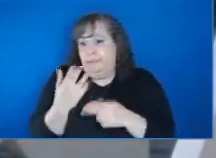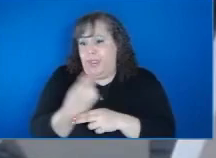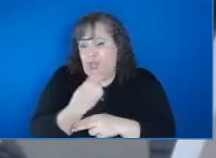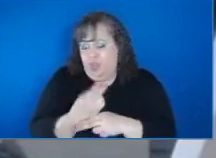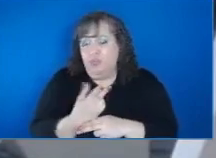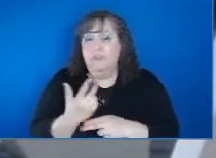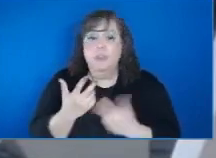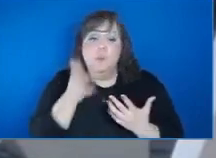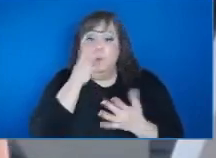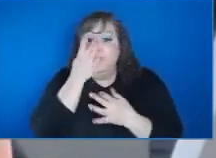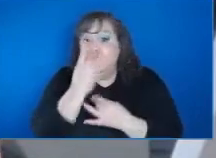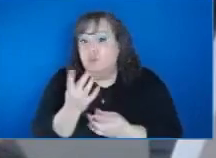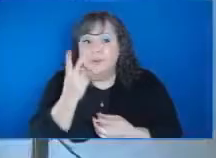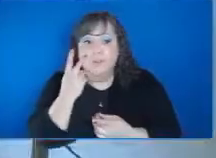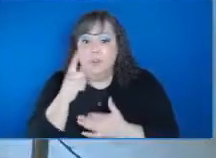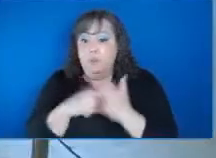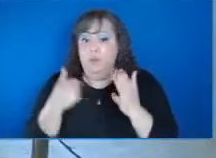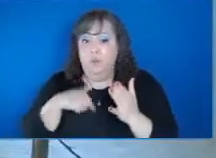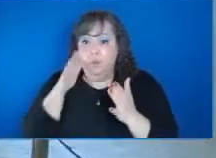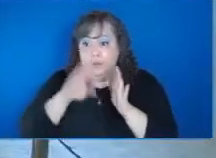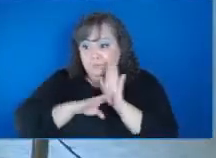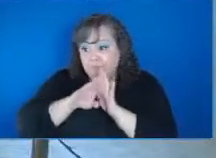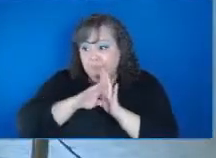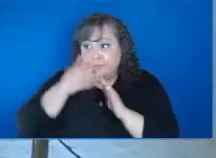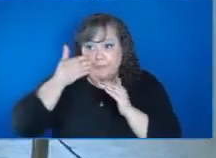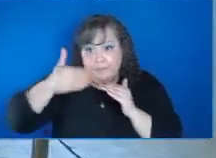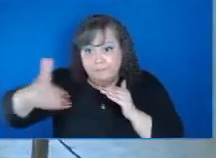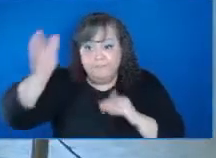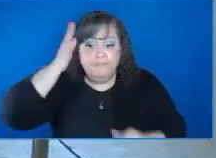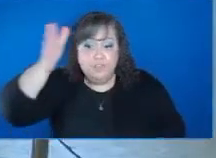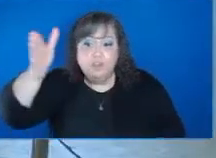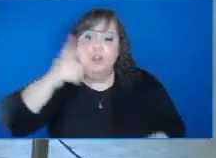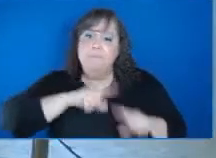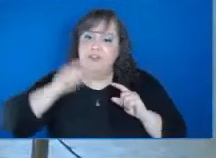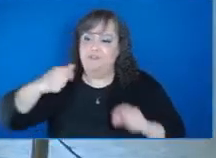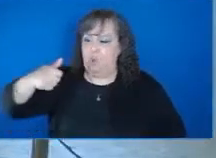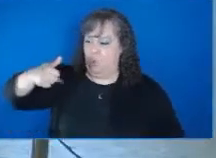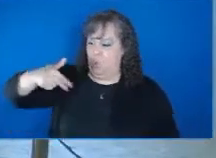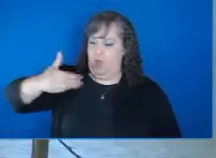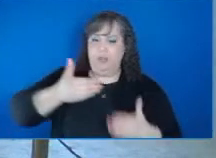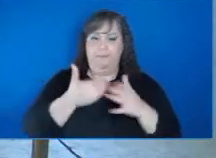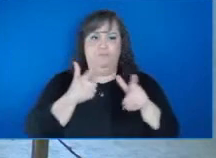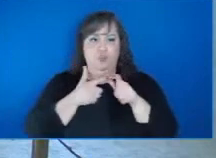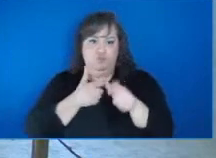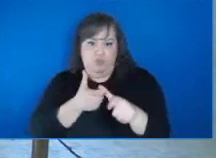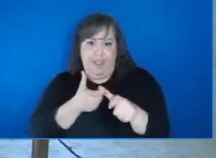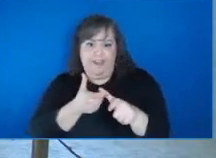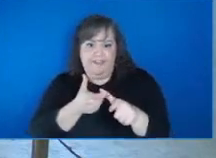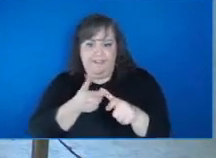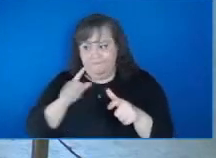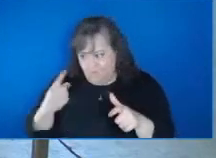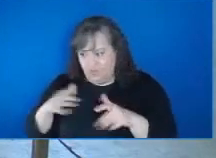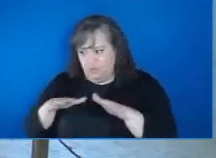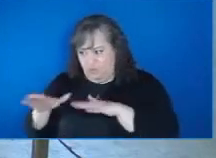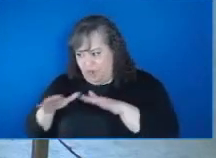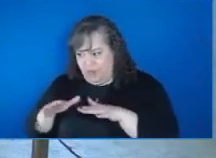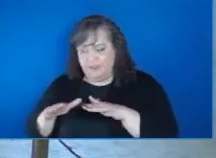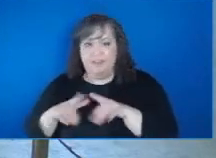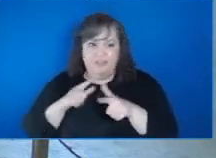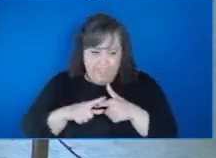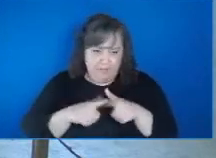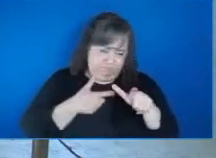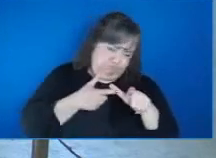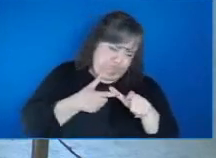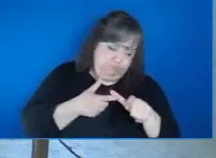we might develop in the future. And you got to walk before you run, right? It is exactly. A technical challenge in and of itself just to make contact